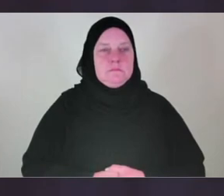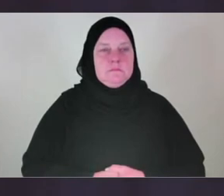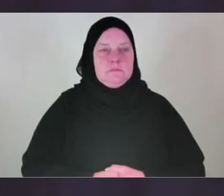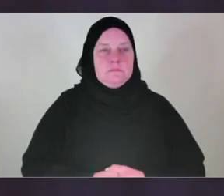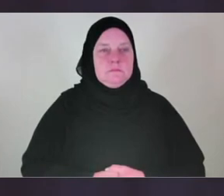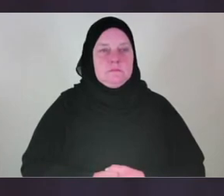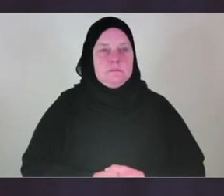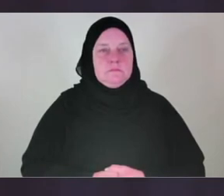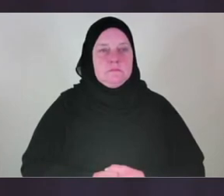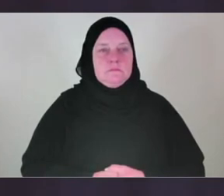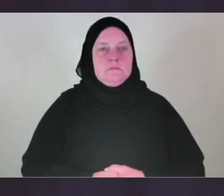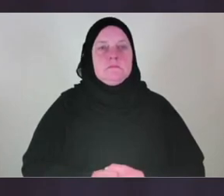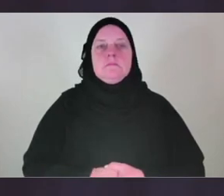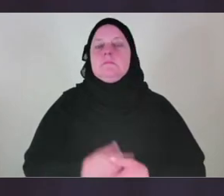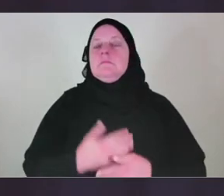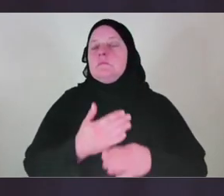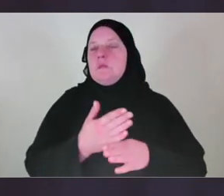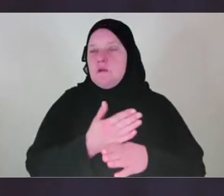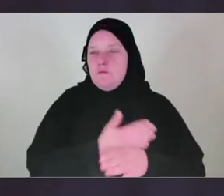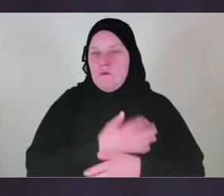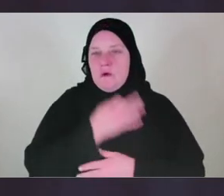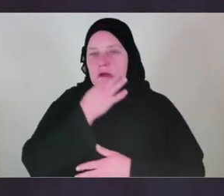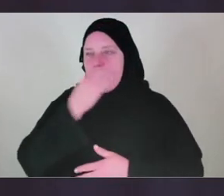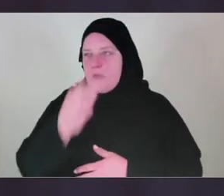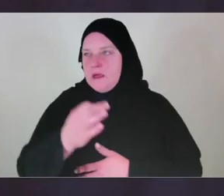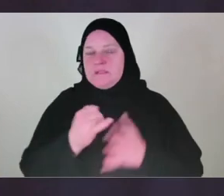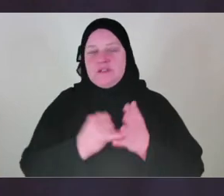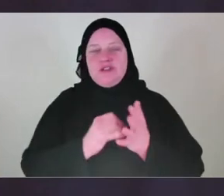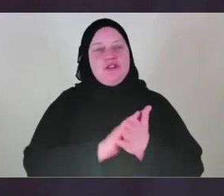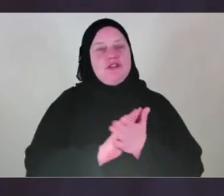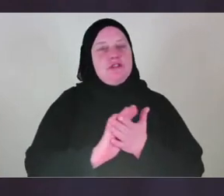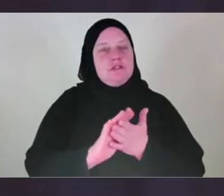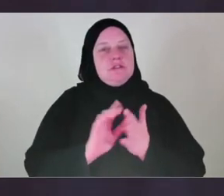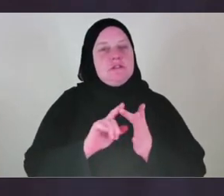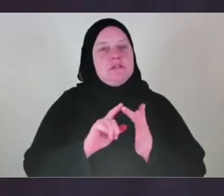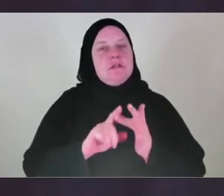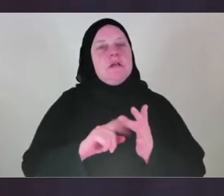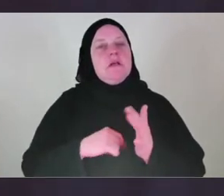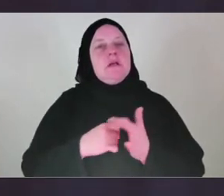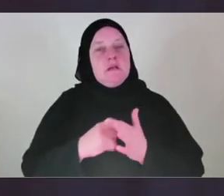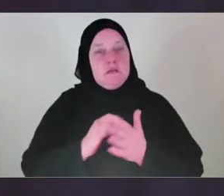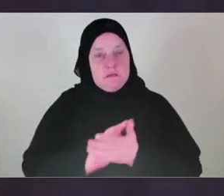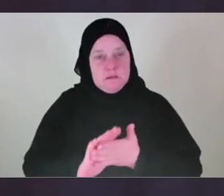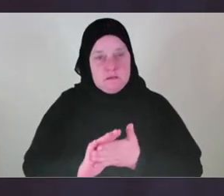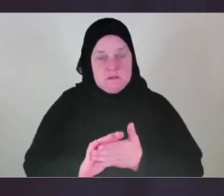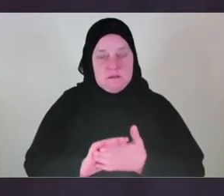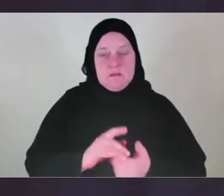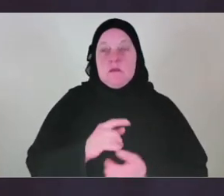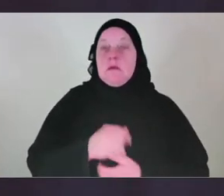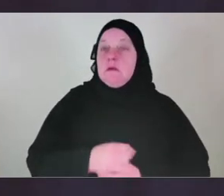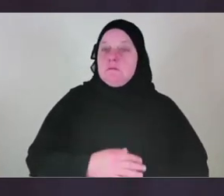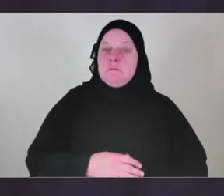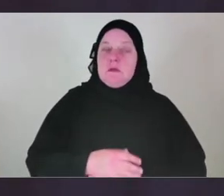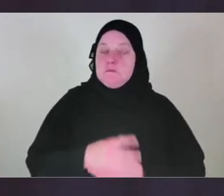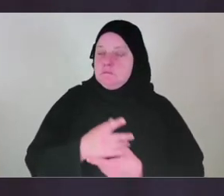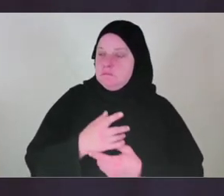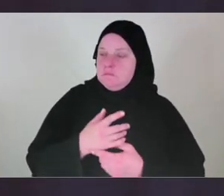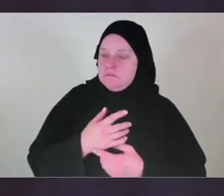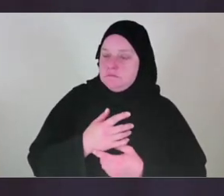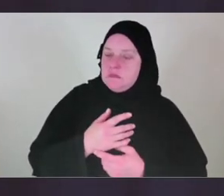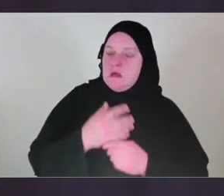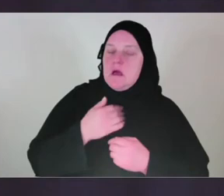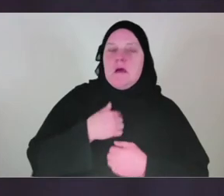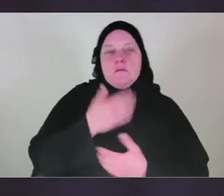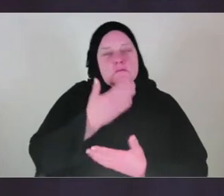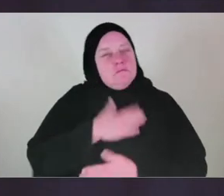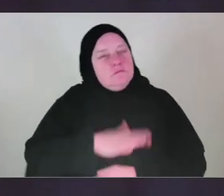Before I ask the Sheikh to come up on stage, I just want to give a reminder out that throughout the week there are multiple programs in the